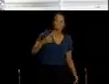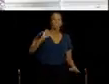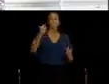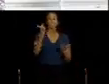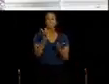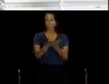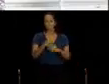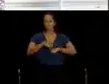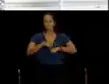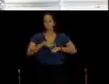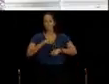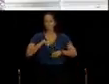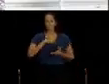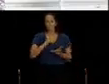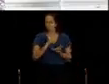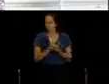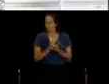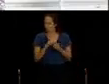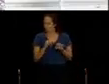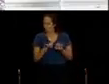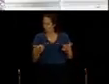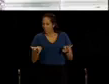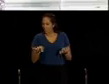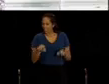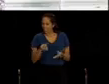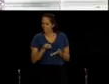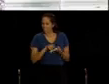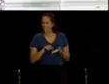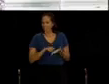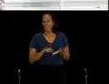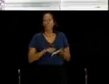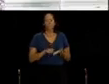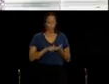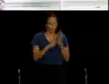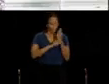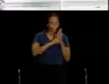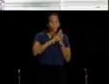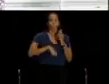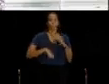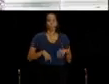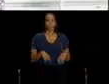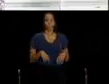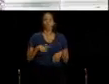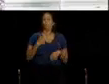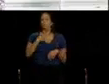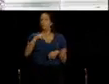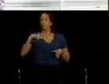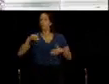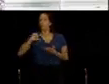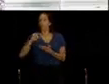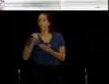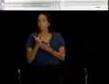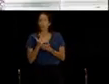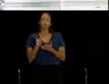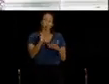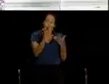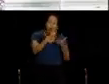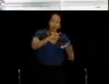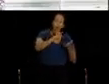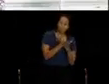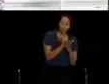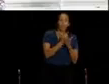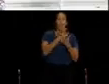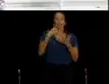in journalism. And I very foolishly thought that I was going to graduate and get a job